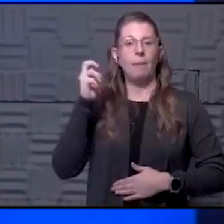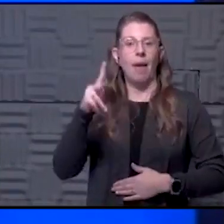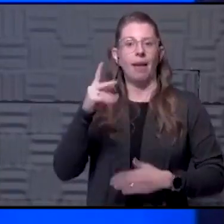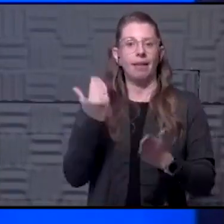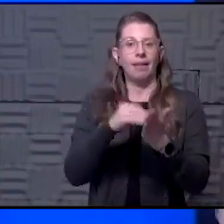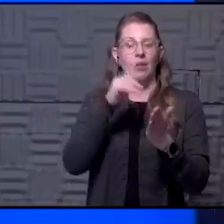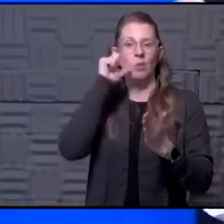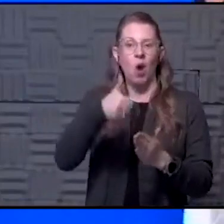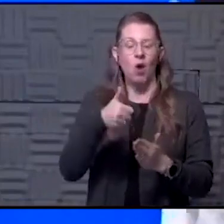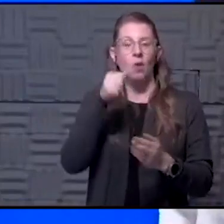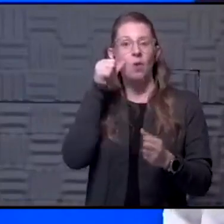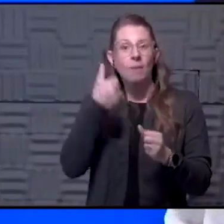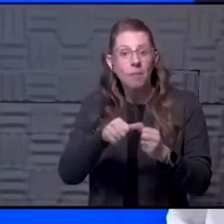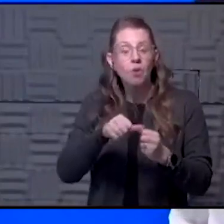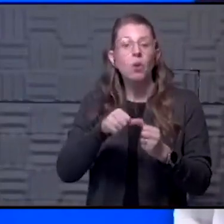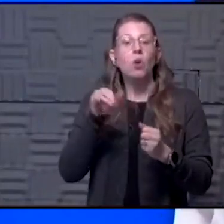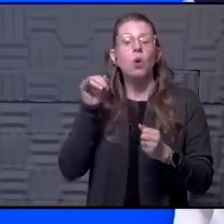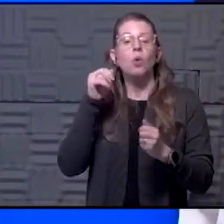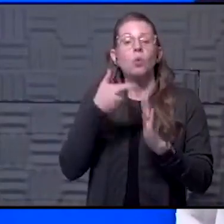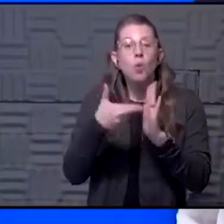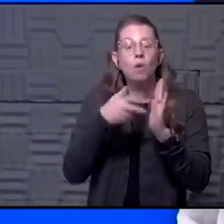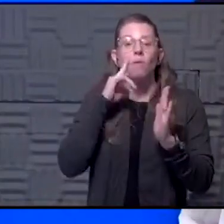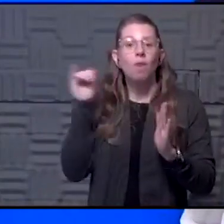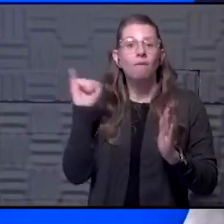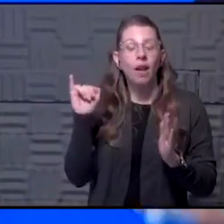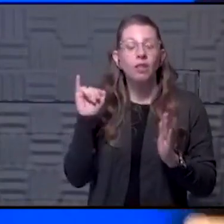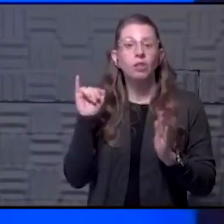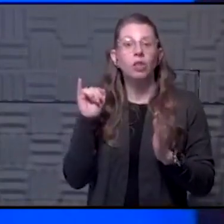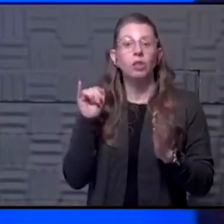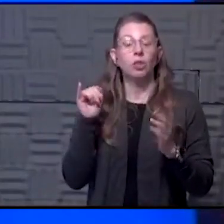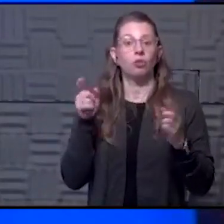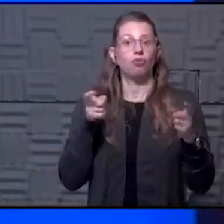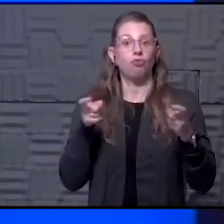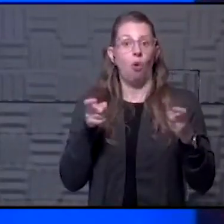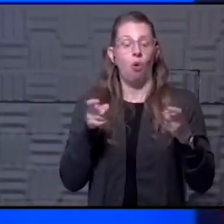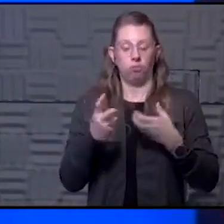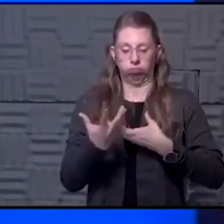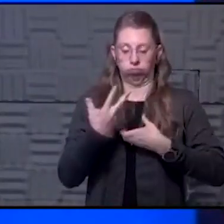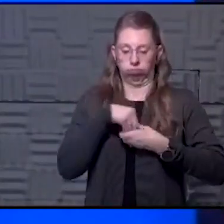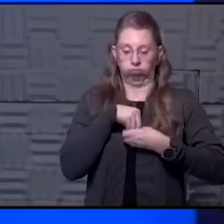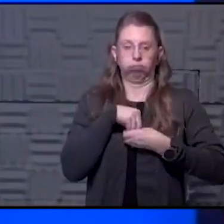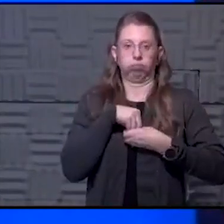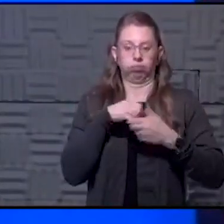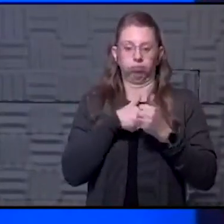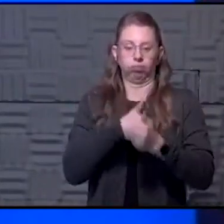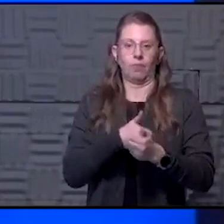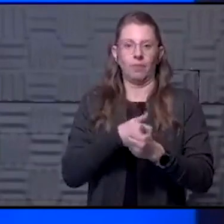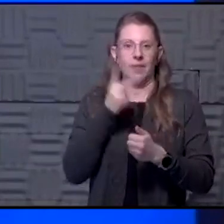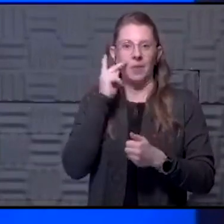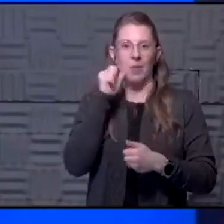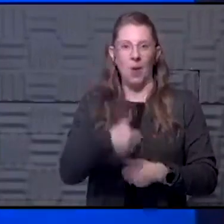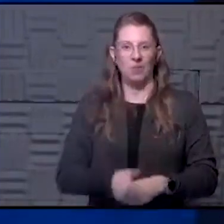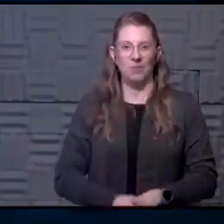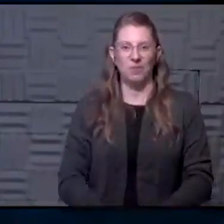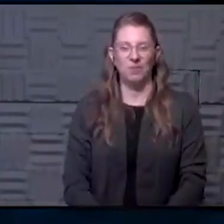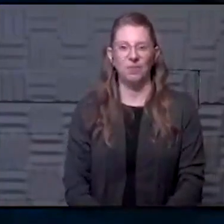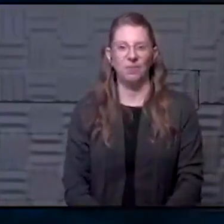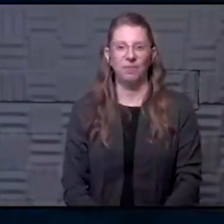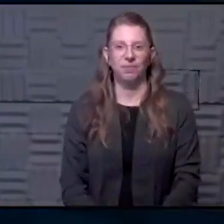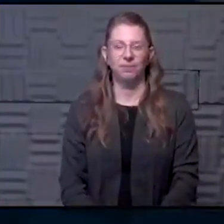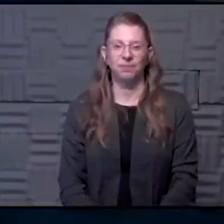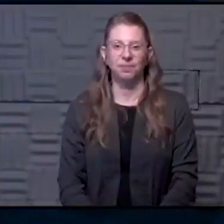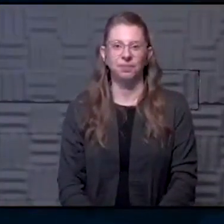Remember, the rules of infection control, where do they go? They go with you. We'll see you tomorrow.